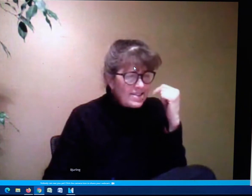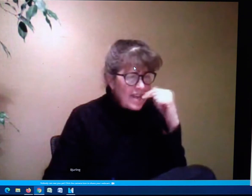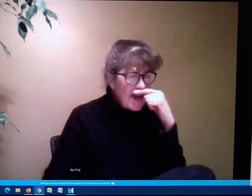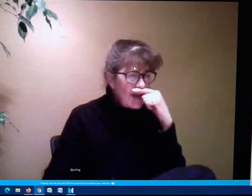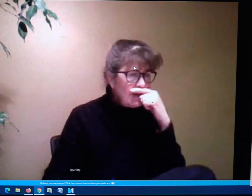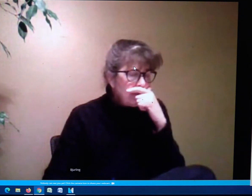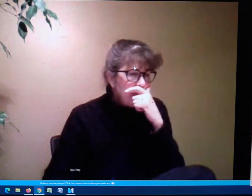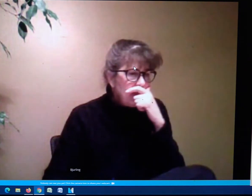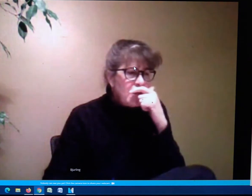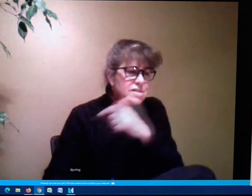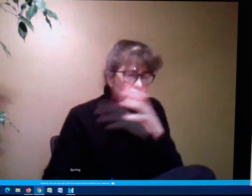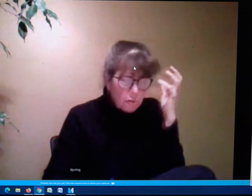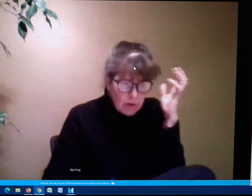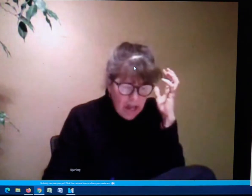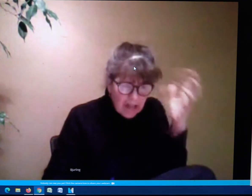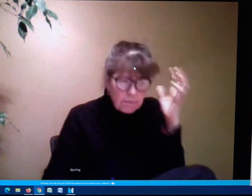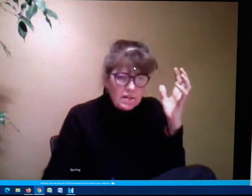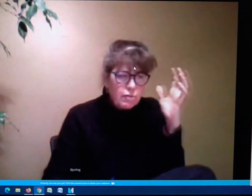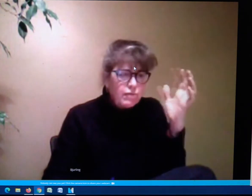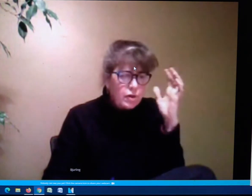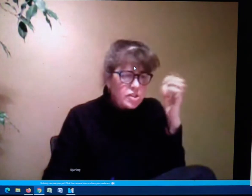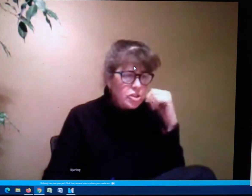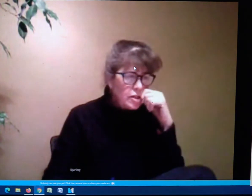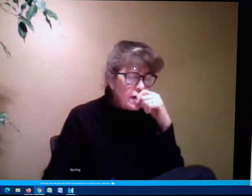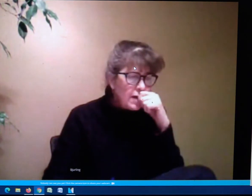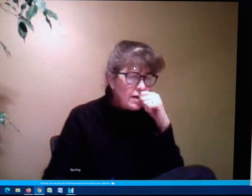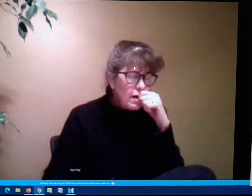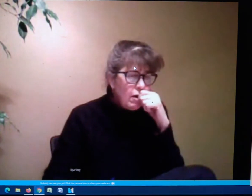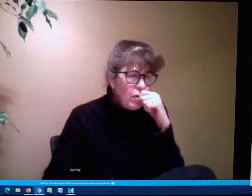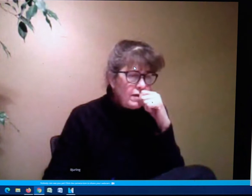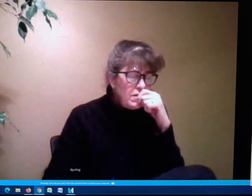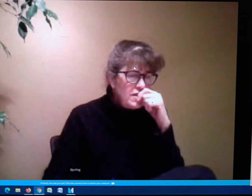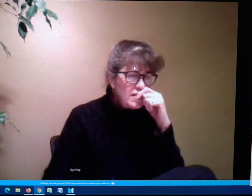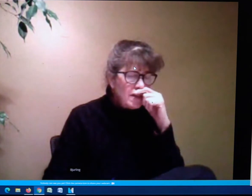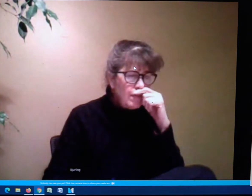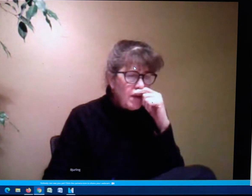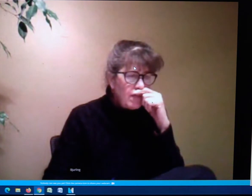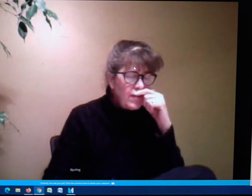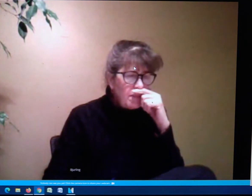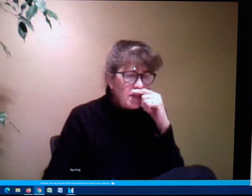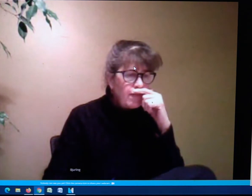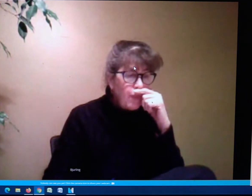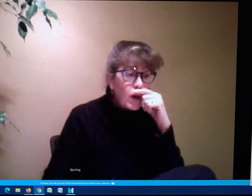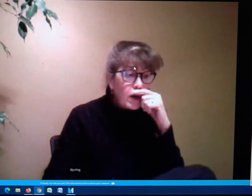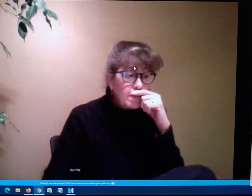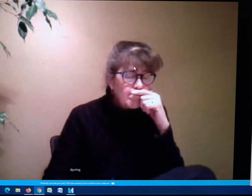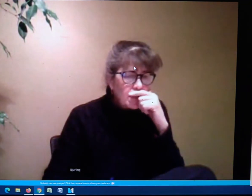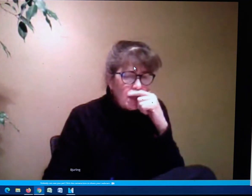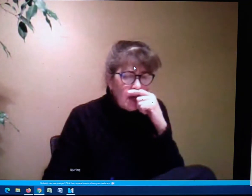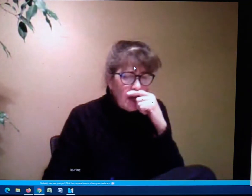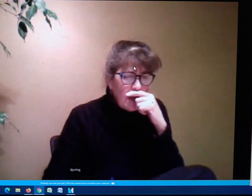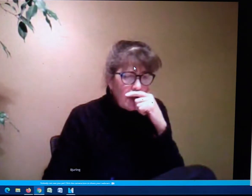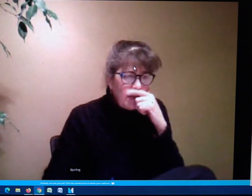With that said, because of this aspect of reverse engineering, what it means is that if you have a family of four,